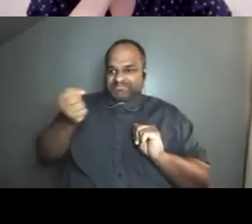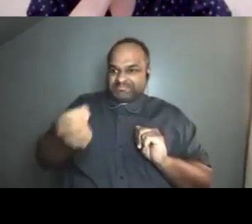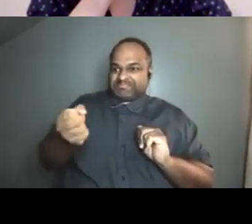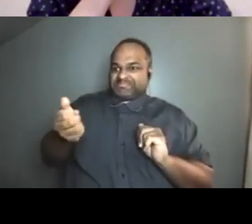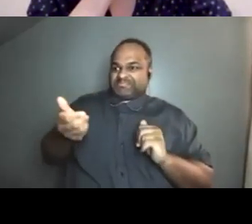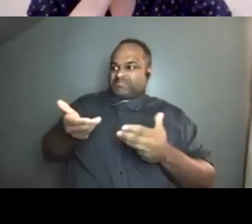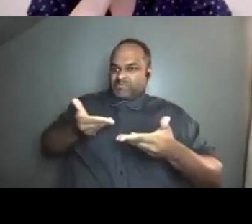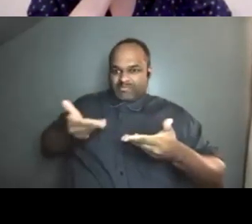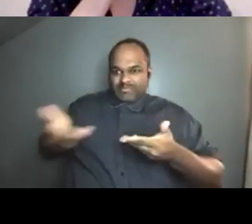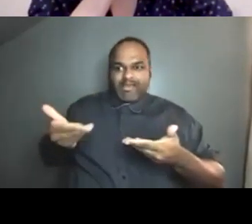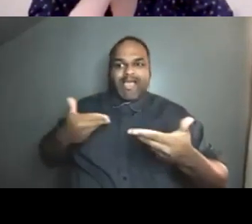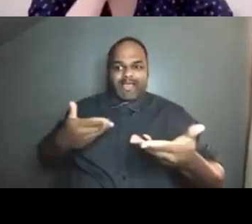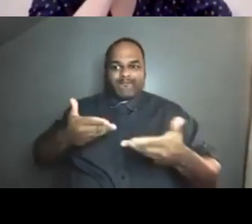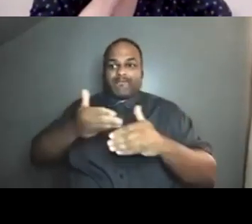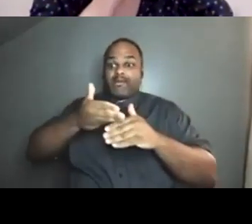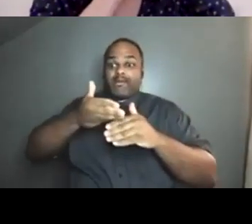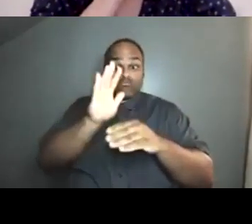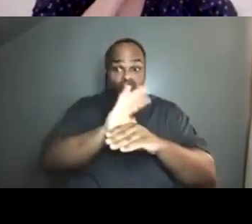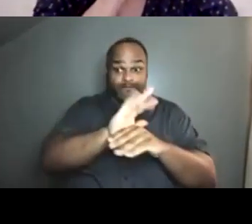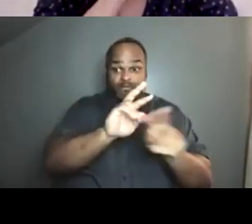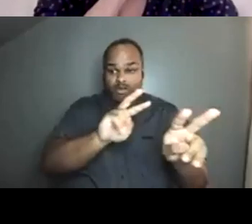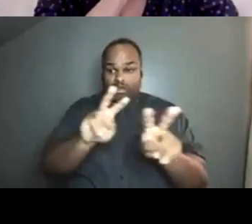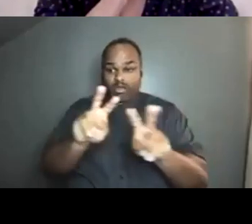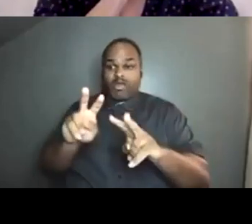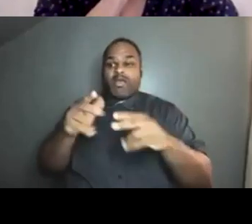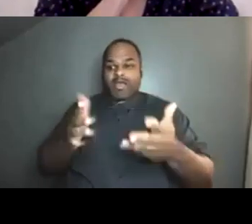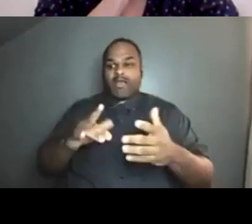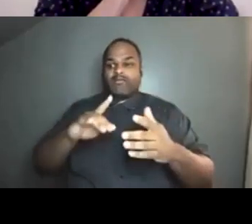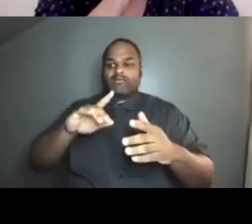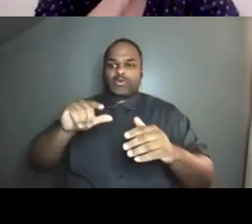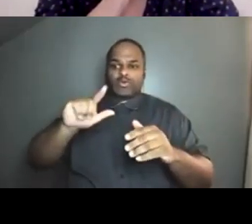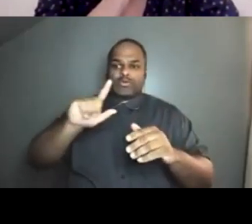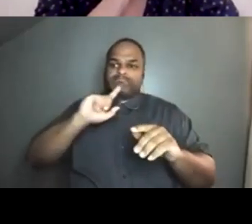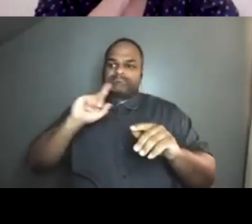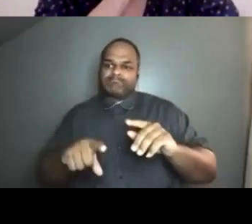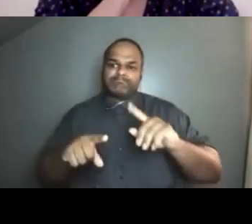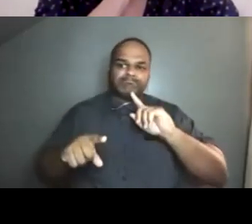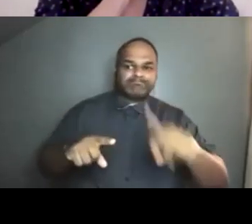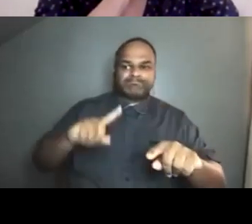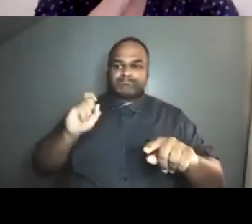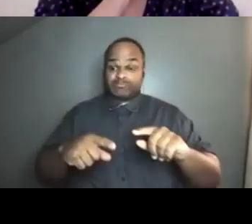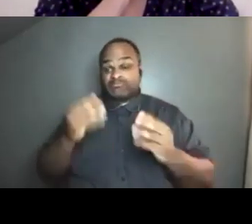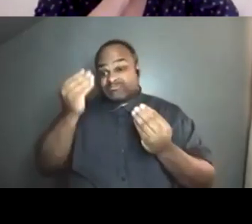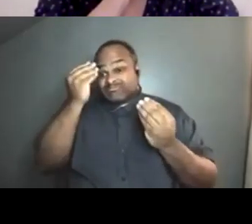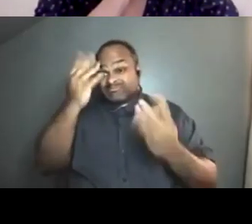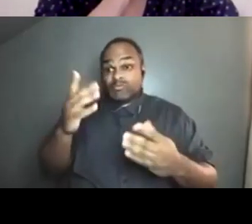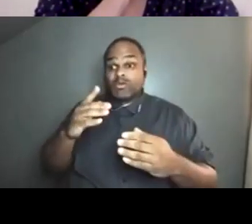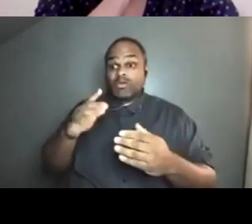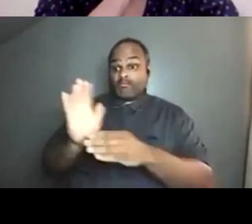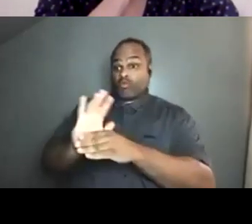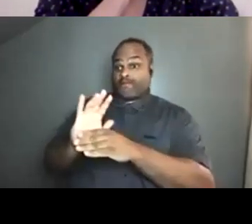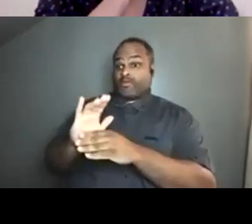a Q&A with the audience afterwards. And we do plan, I'll mention that the film is in Russian with